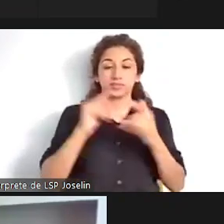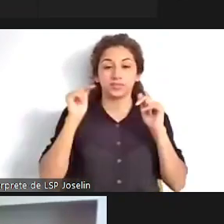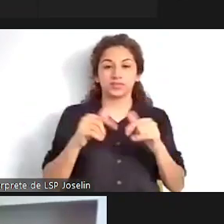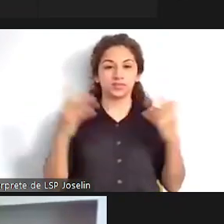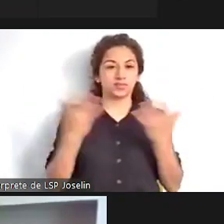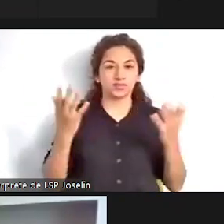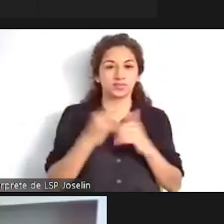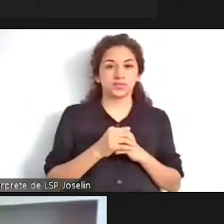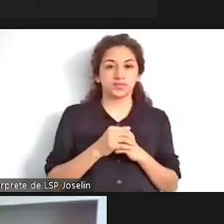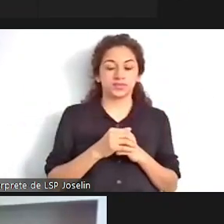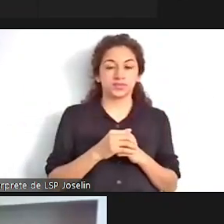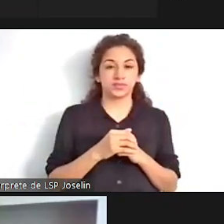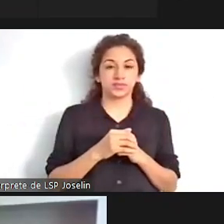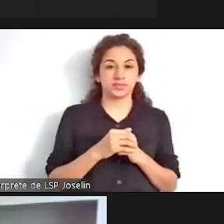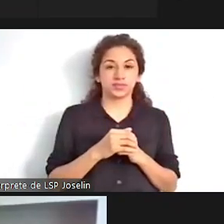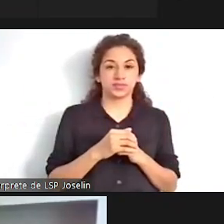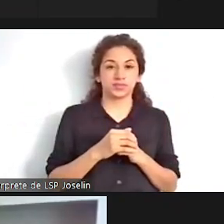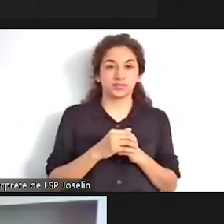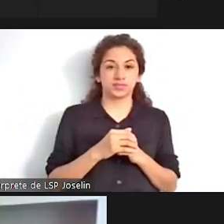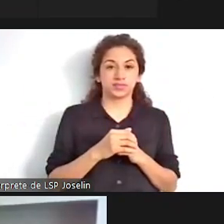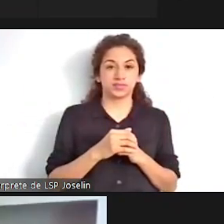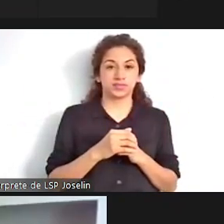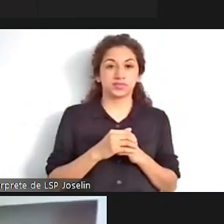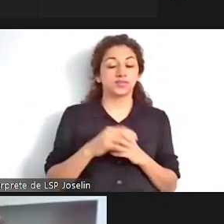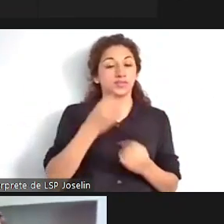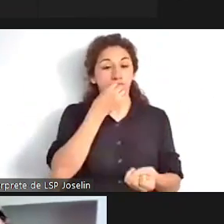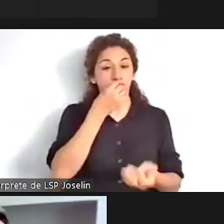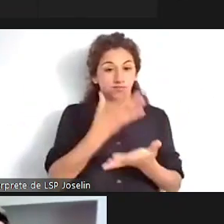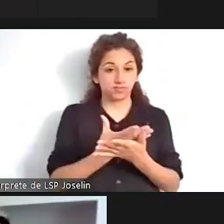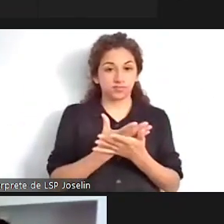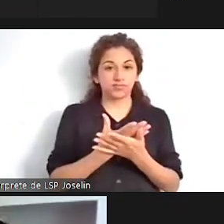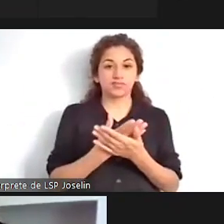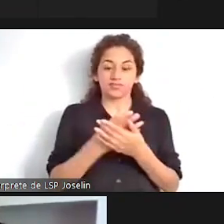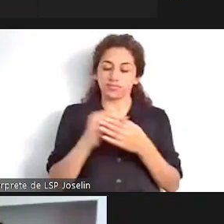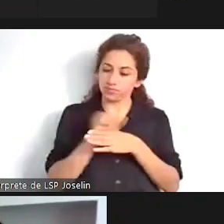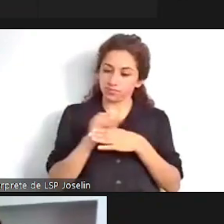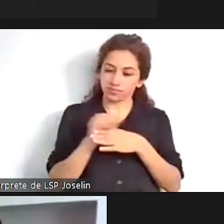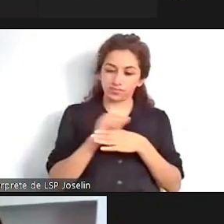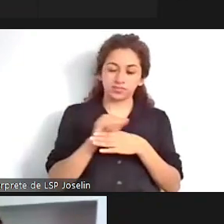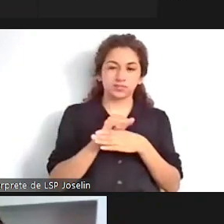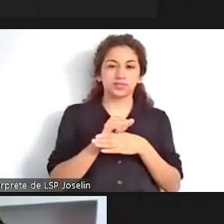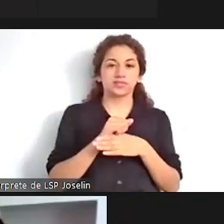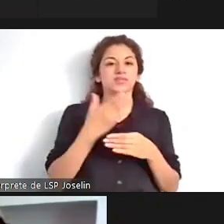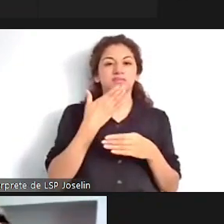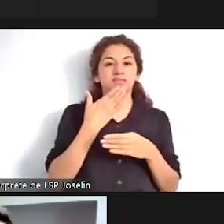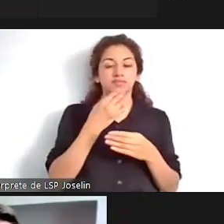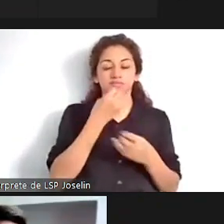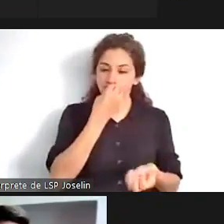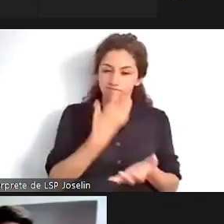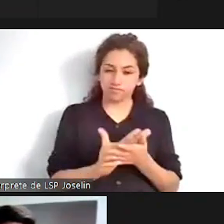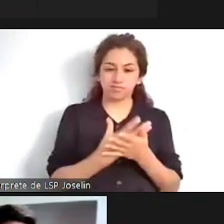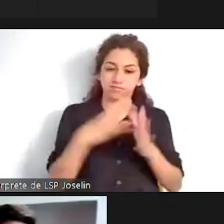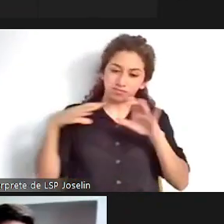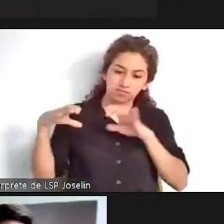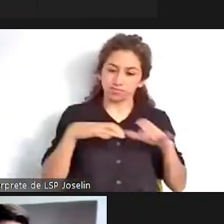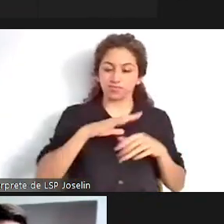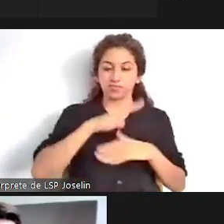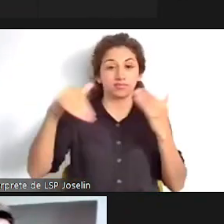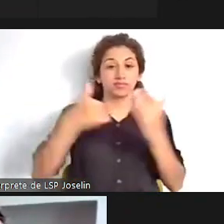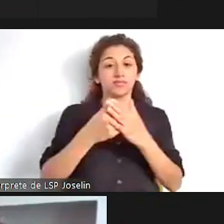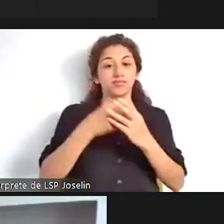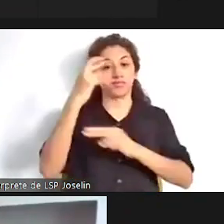a part of this panel and it is a precisely the best practices that other countries that do have and